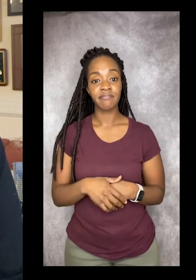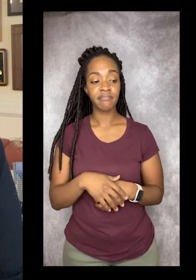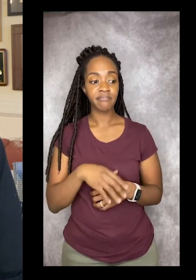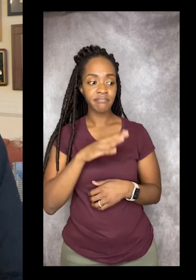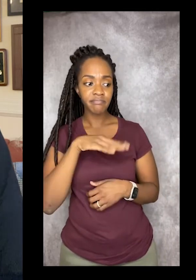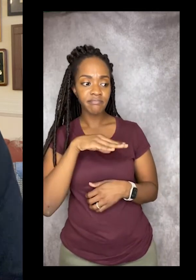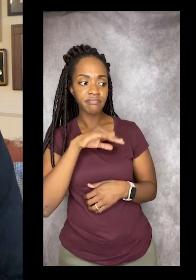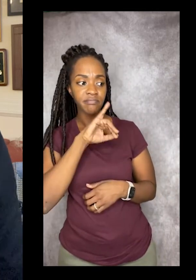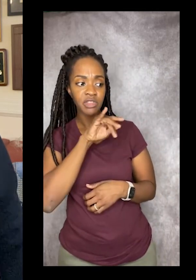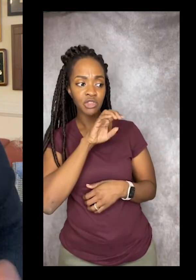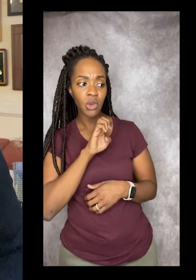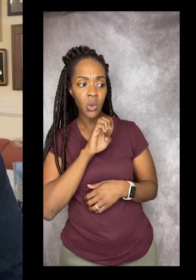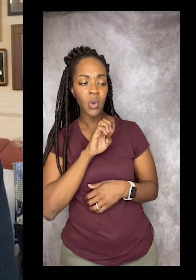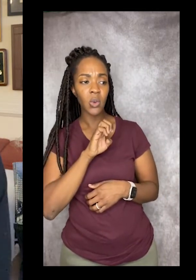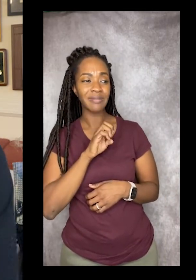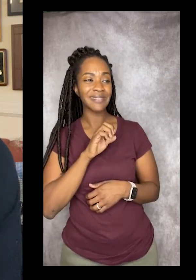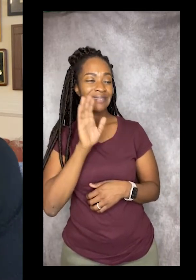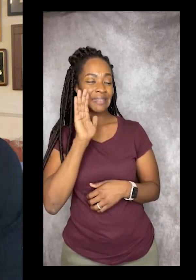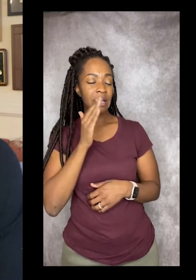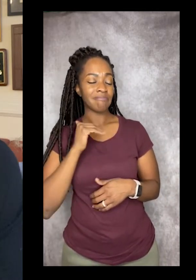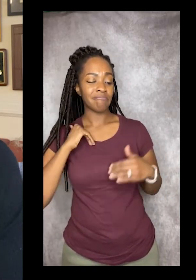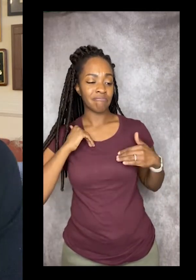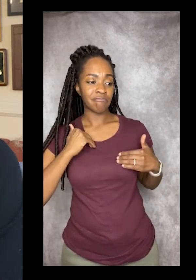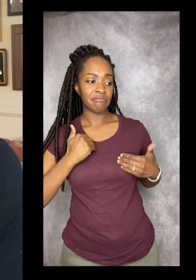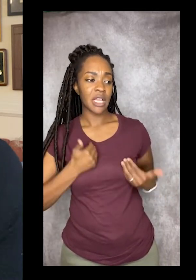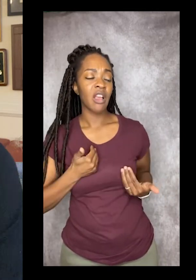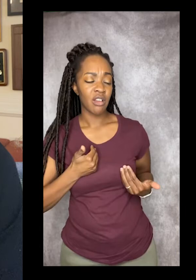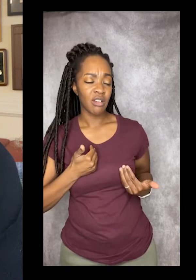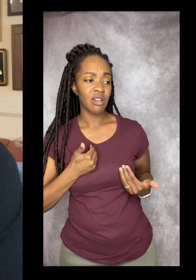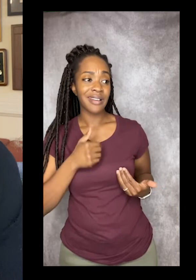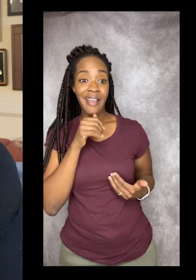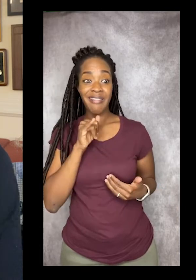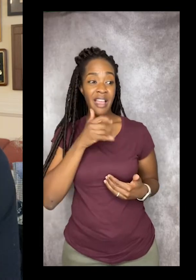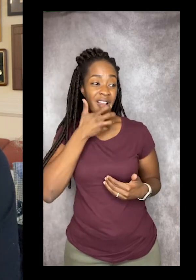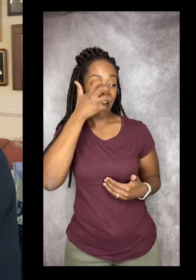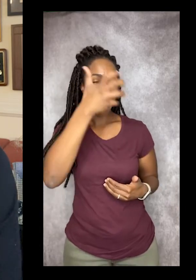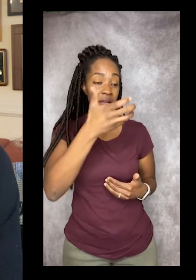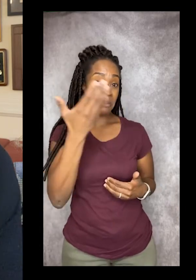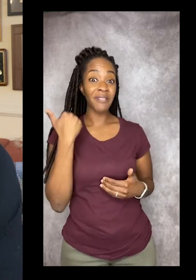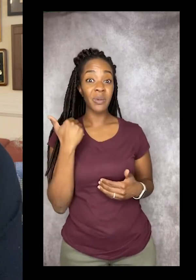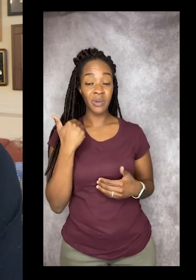"Joe," he said, sounding extremely tired and so unlike he had the moment